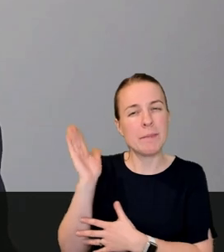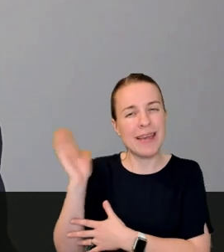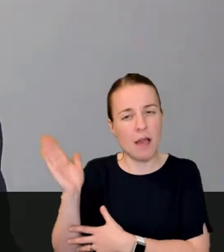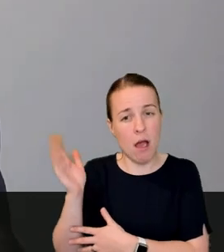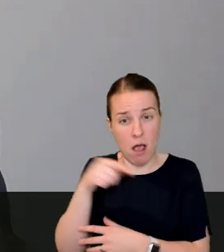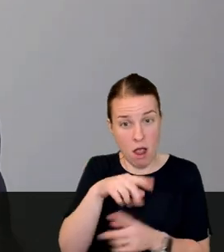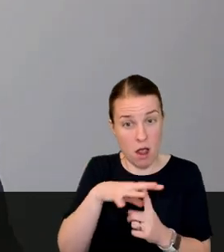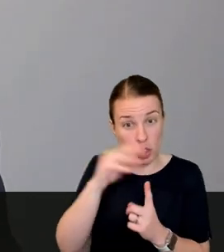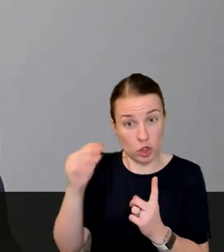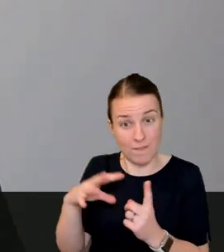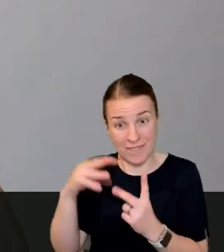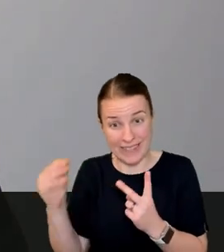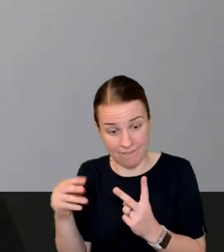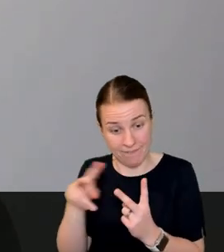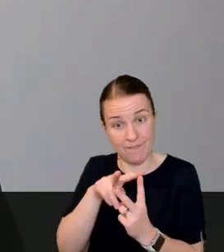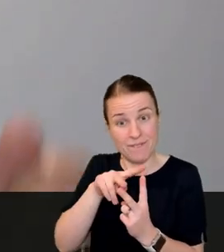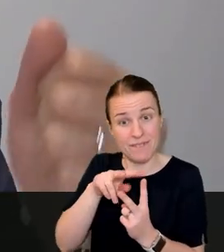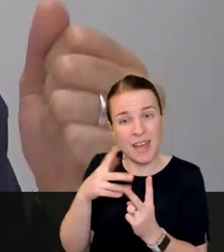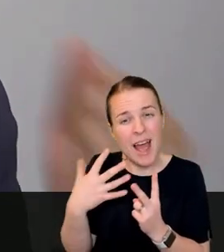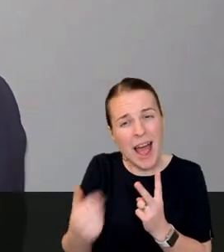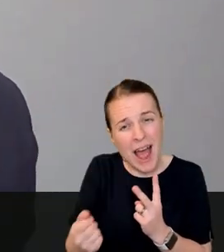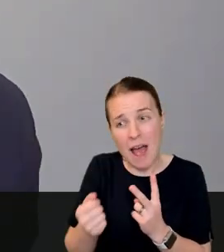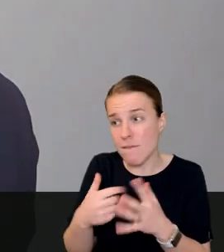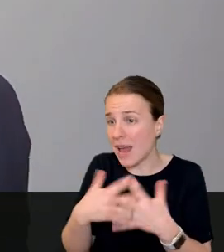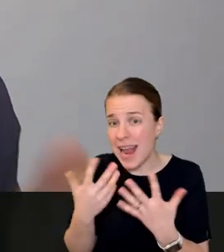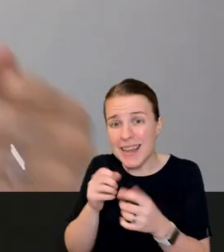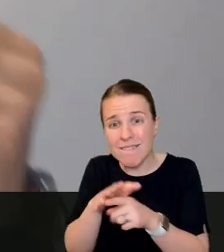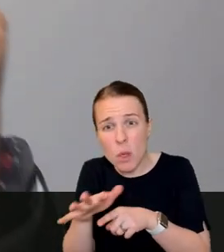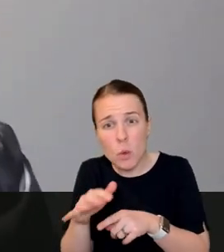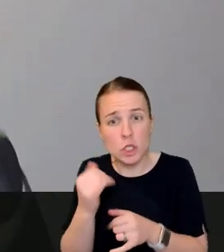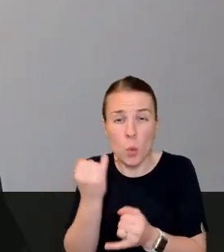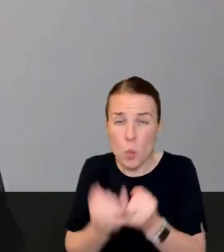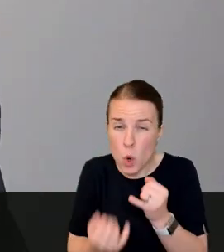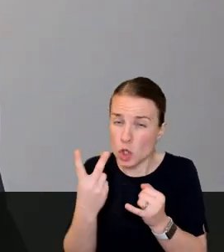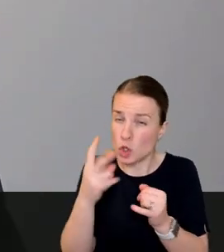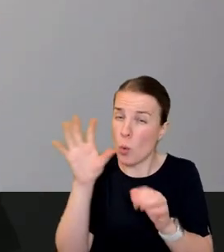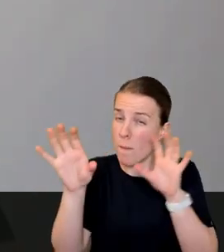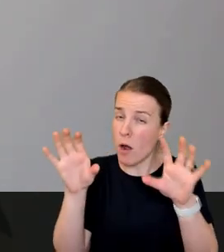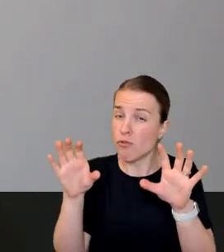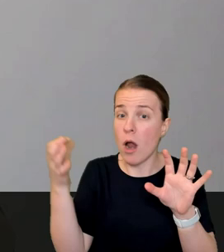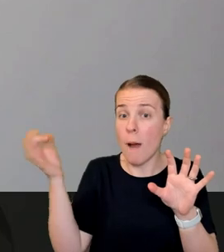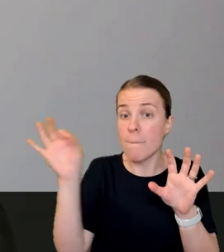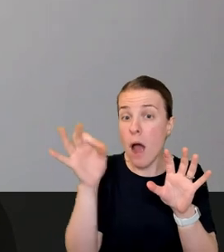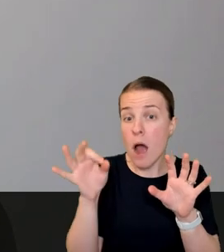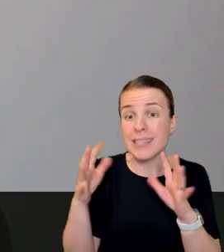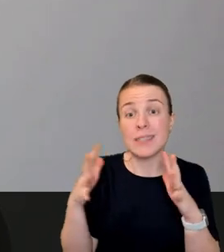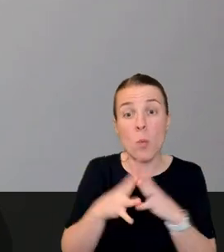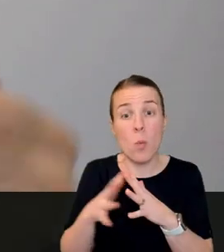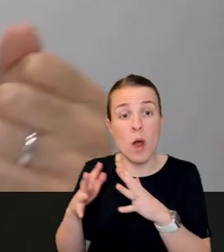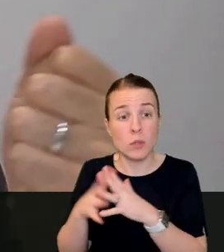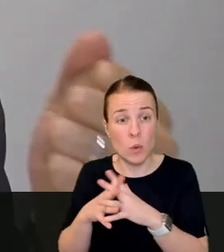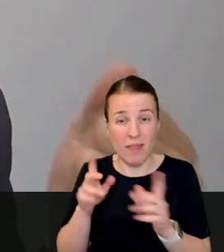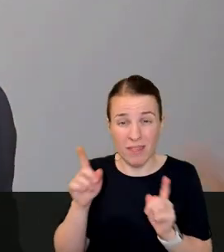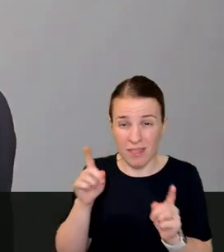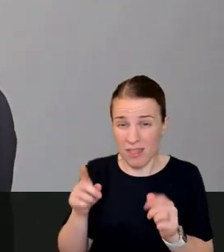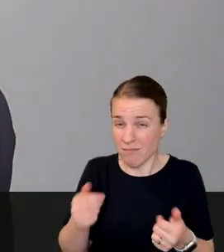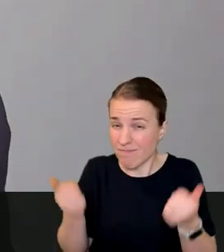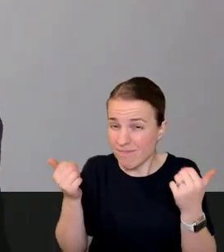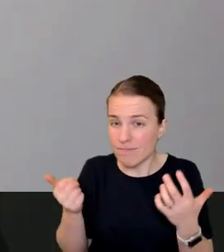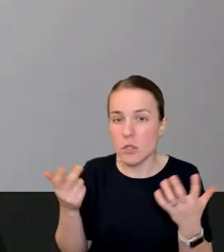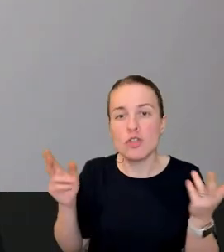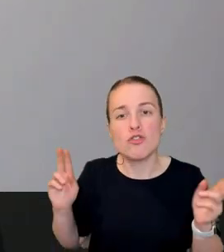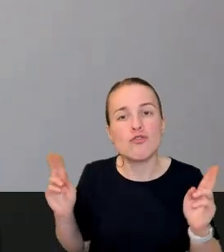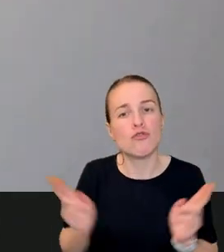influence over the worst two boroughs, Barnet and Wandsworth, we'd be really grateful in relation to reducing and